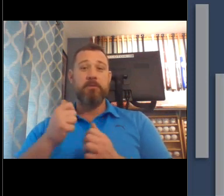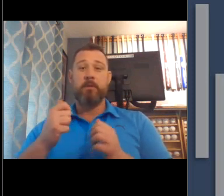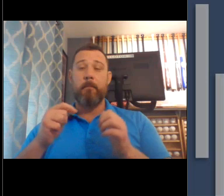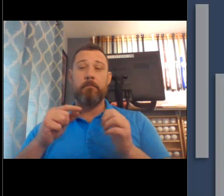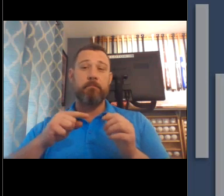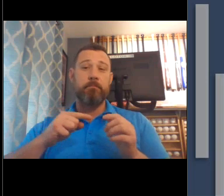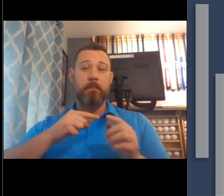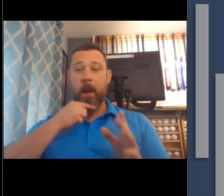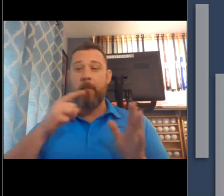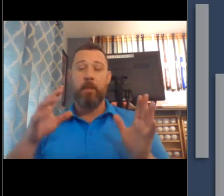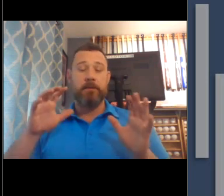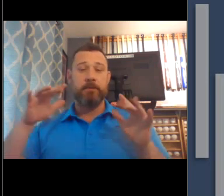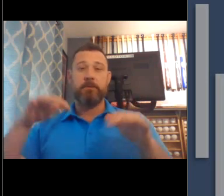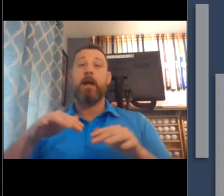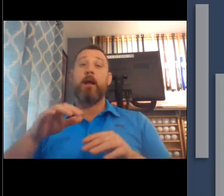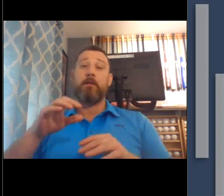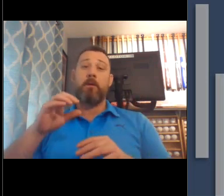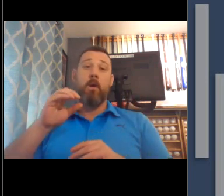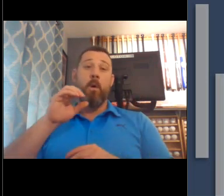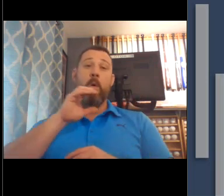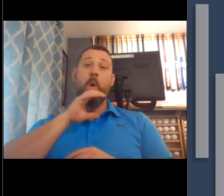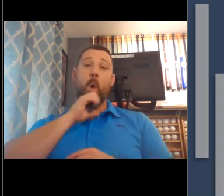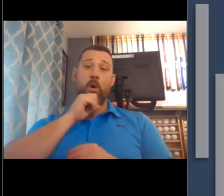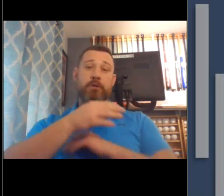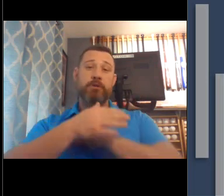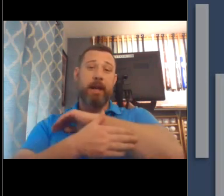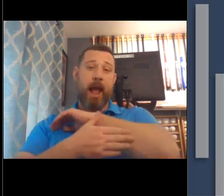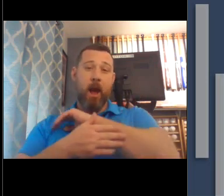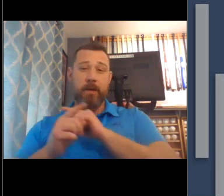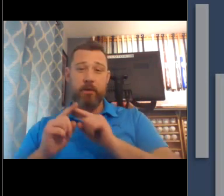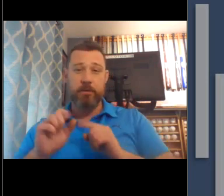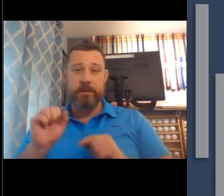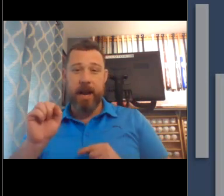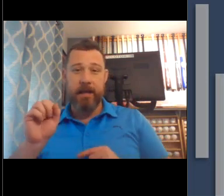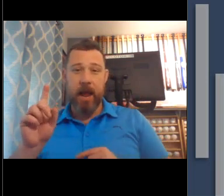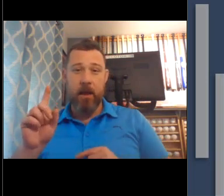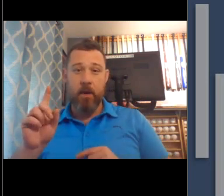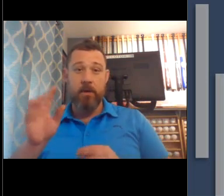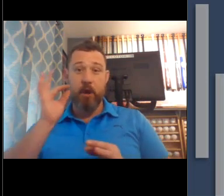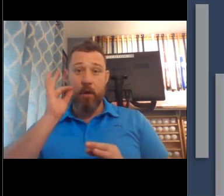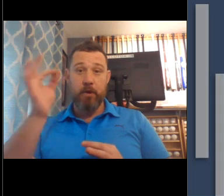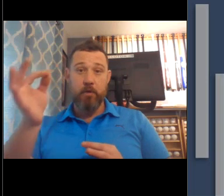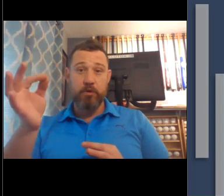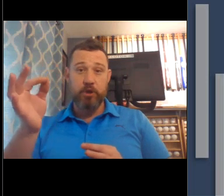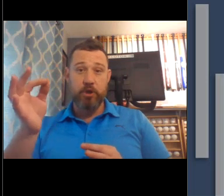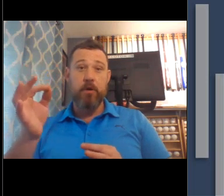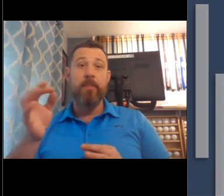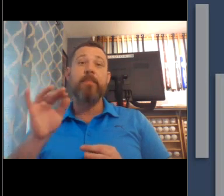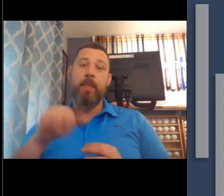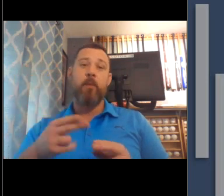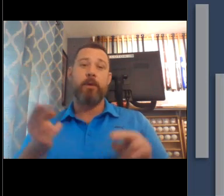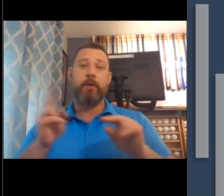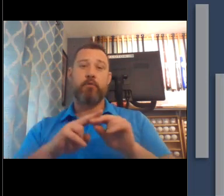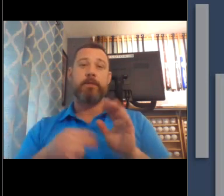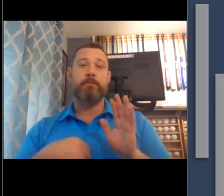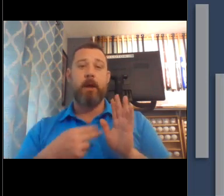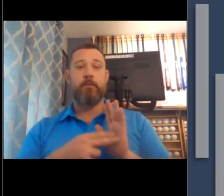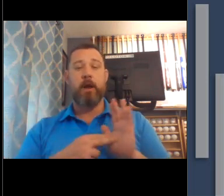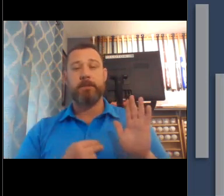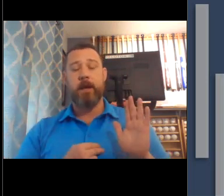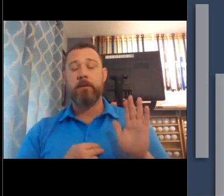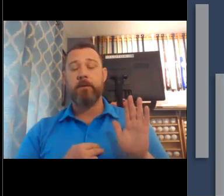to Orange to San Diego. Is there a future there? That would increase my price tag. No, I'm just kidding.